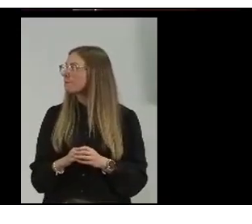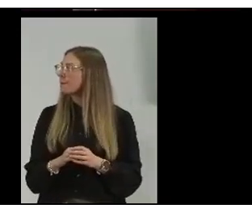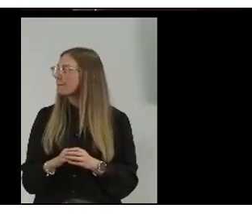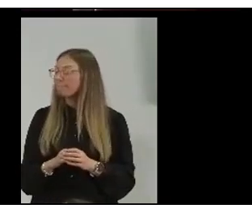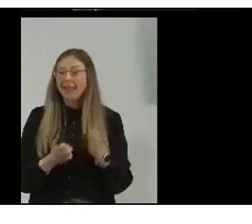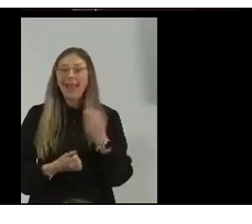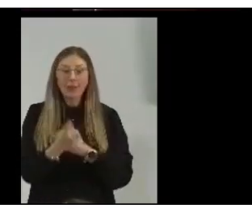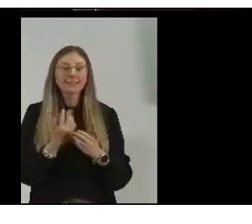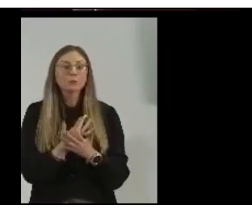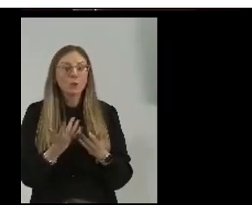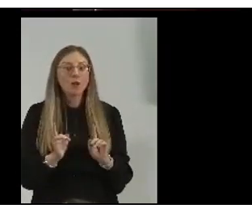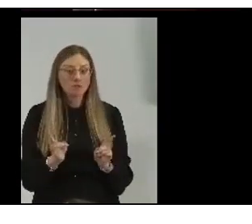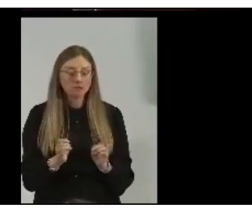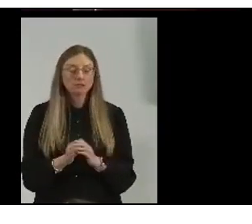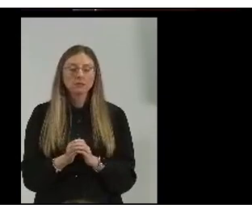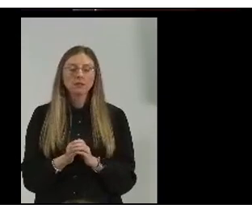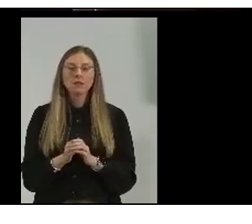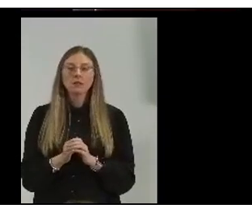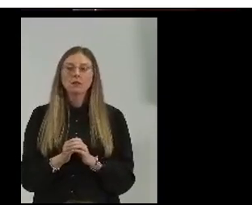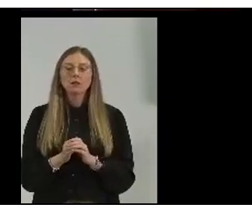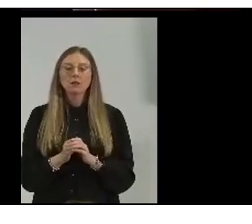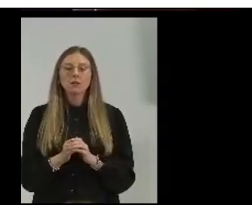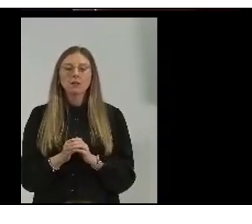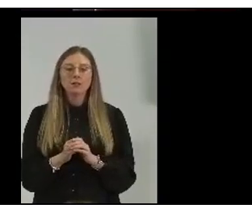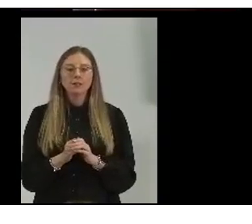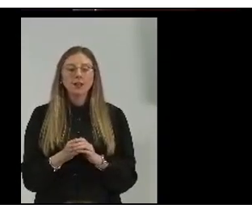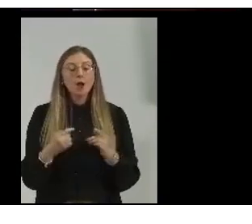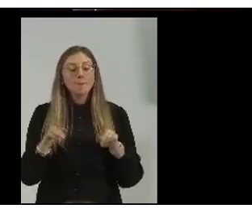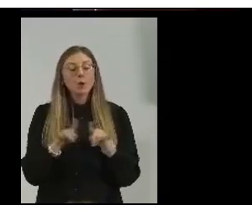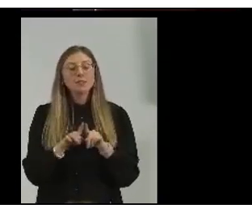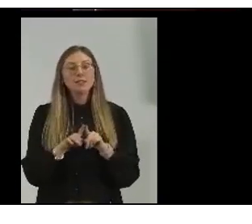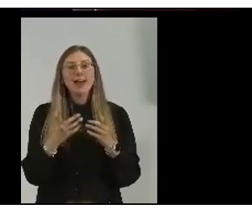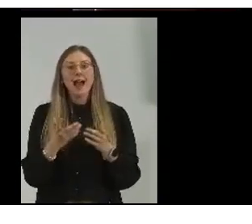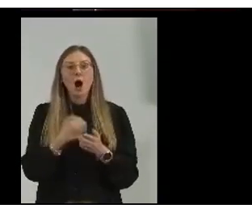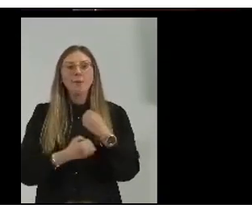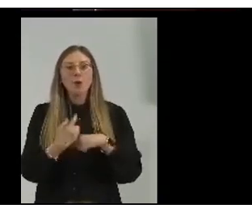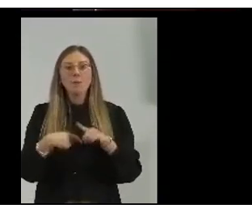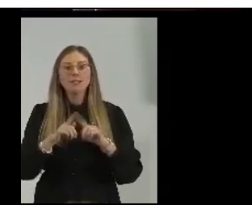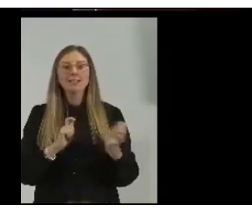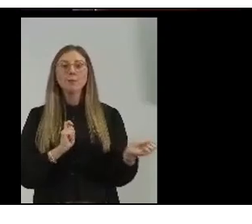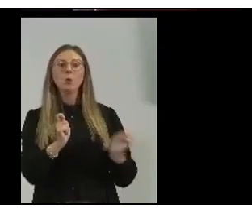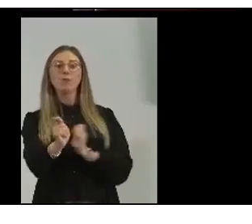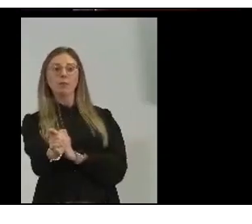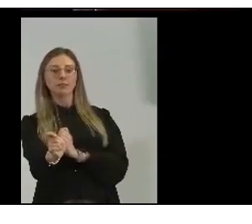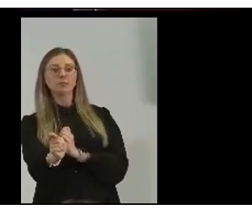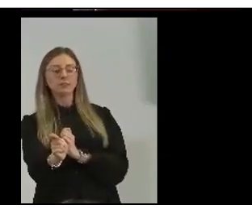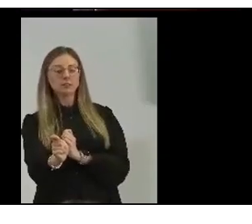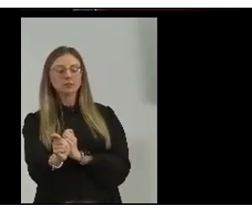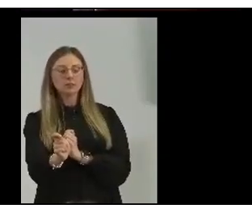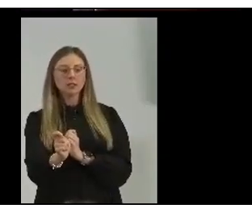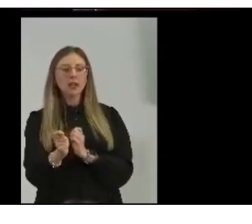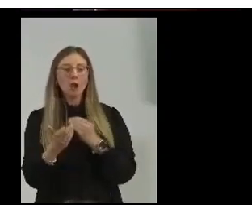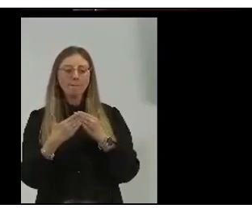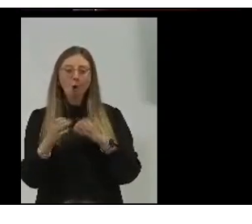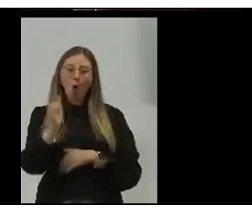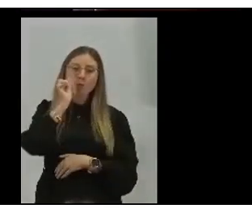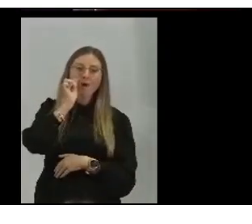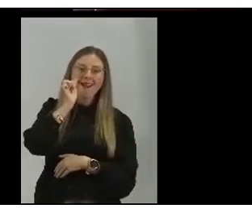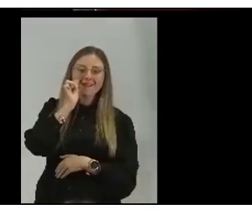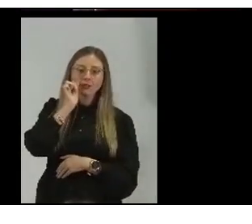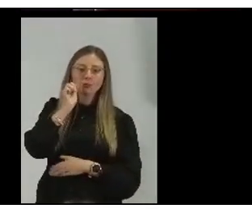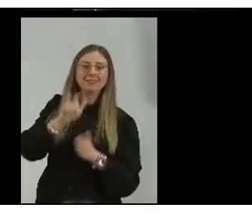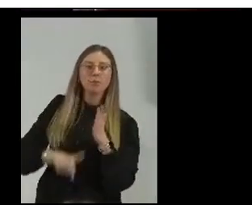it's happening, but at the same time, there's a positive movement now that there is growing awareness of